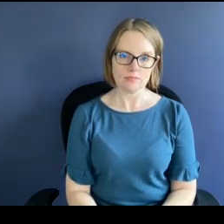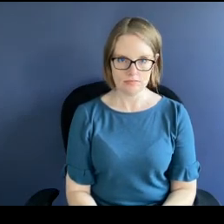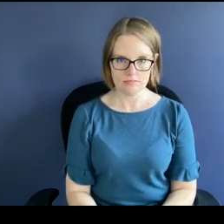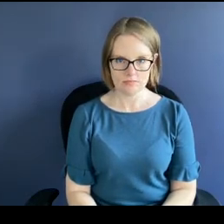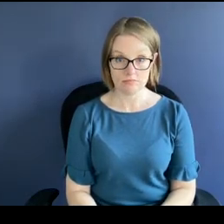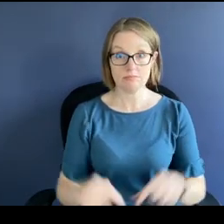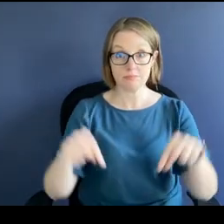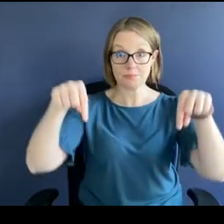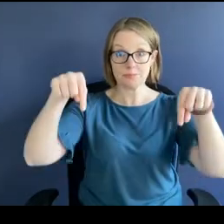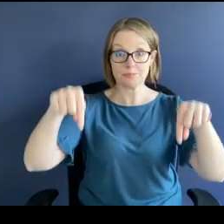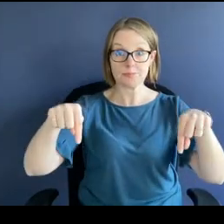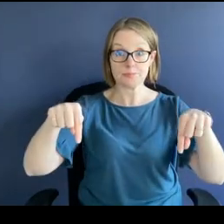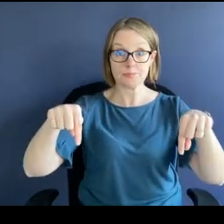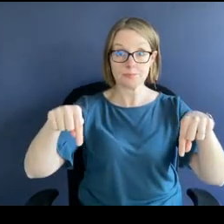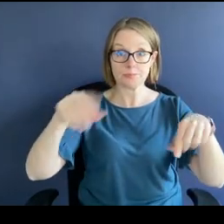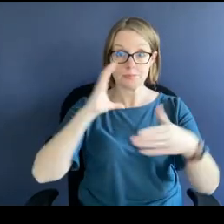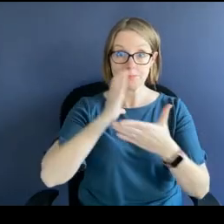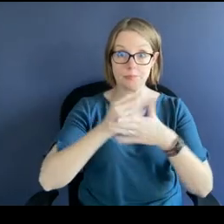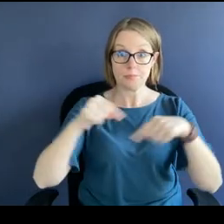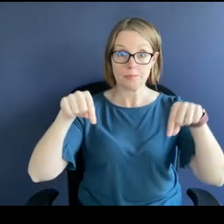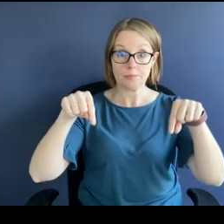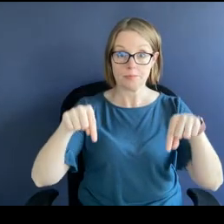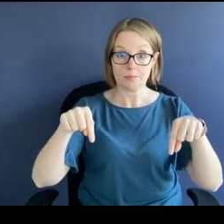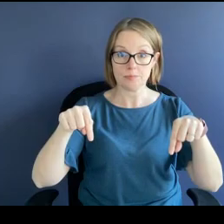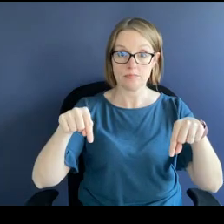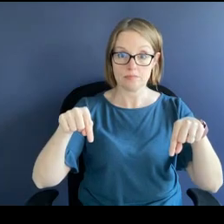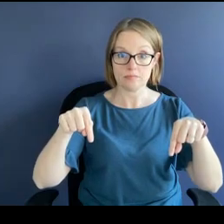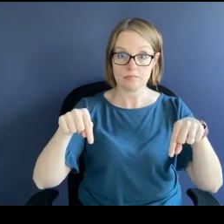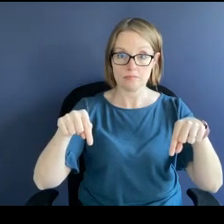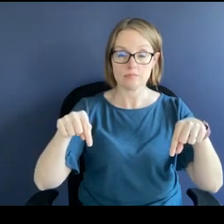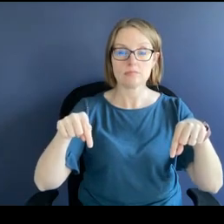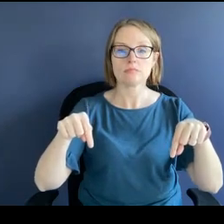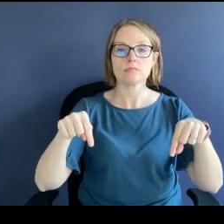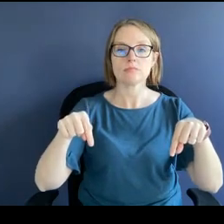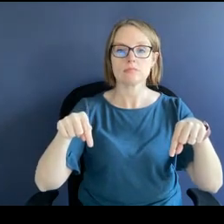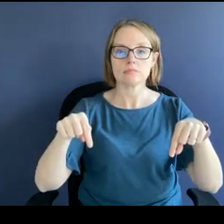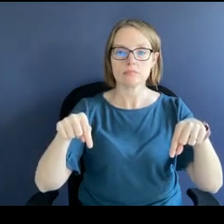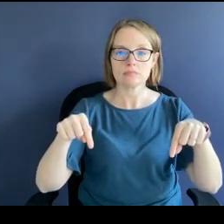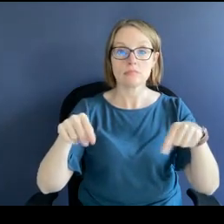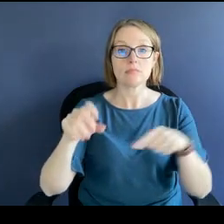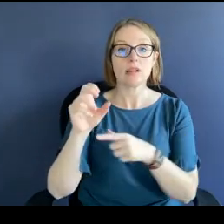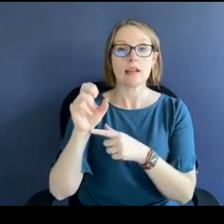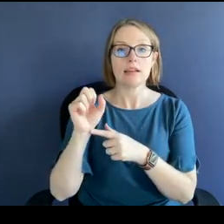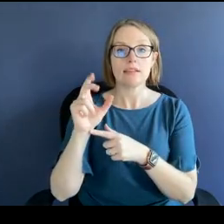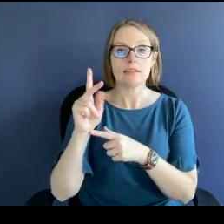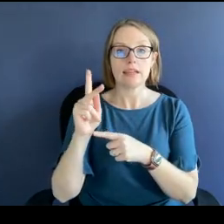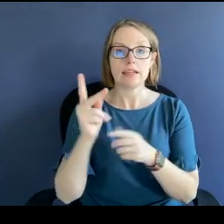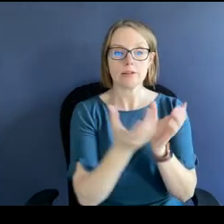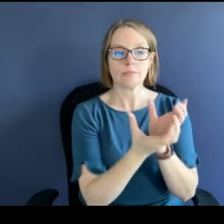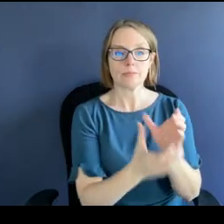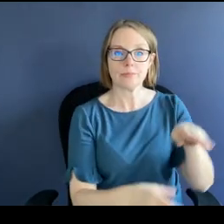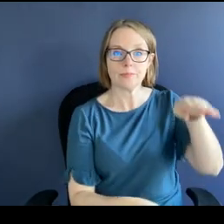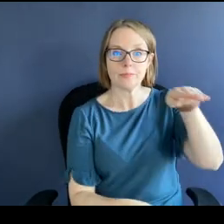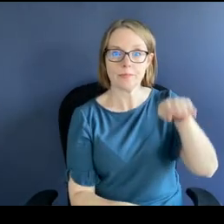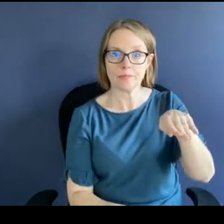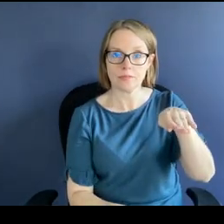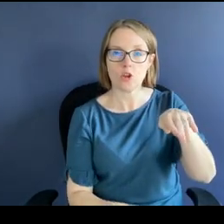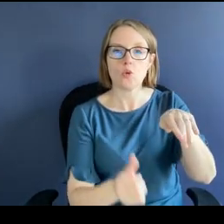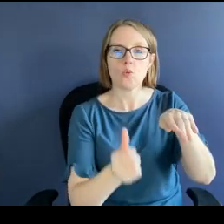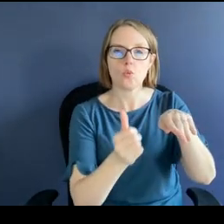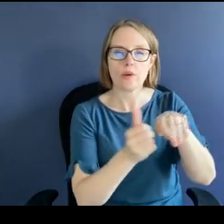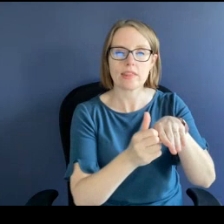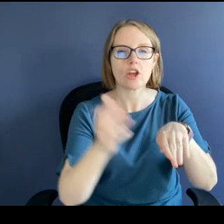Shown here is the knee space at a sink with a garbage disposal and pipe protection